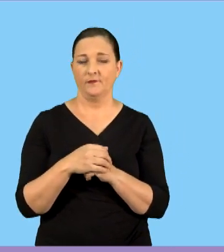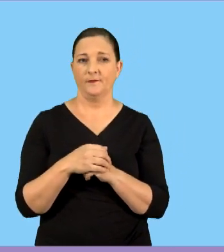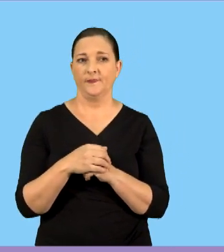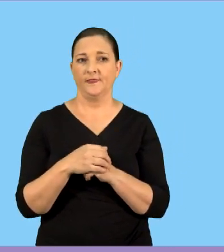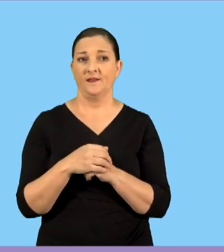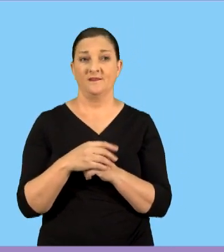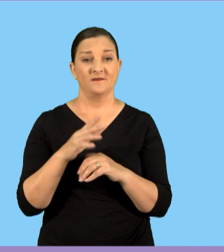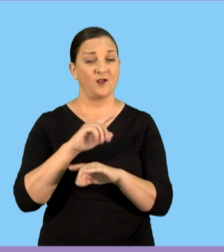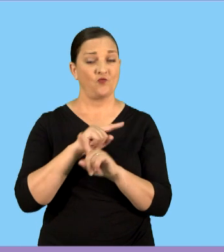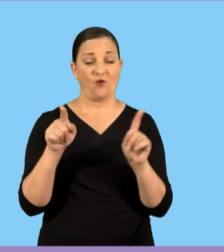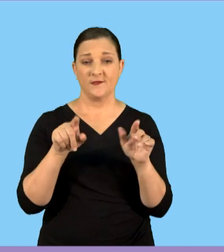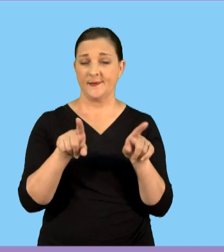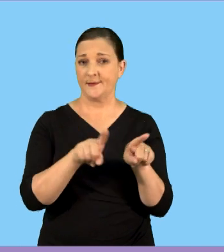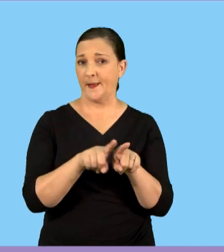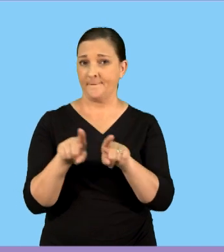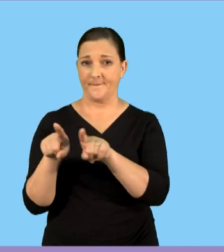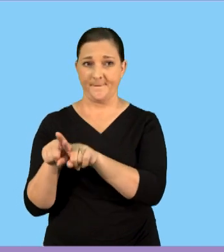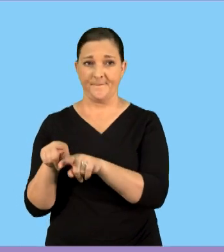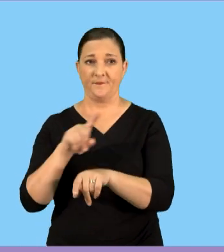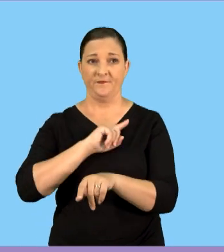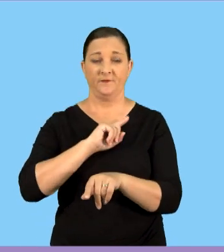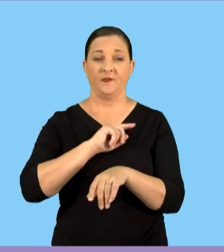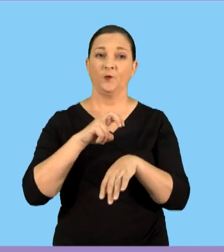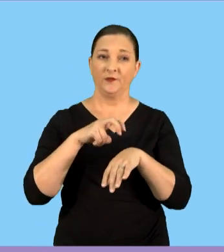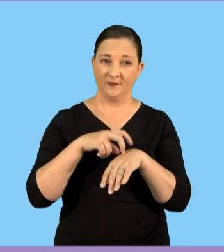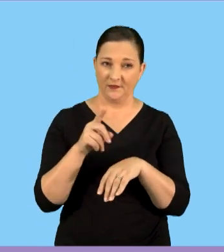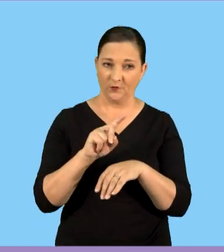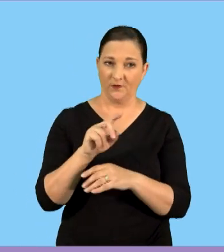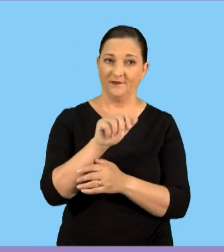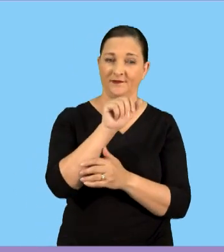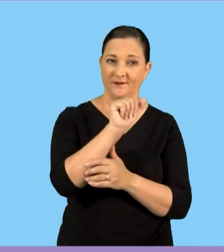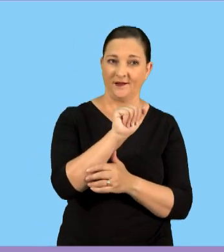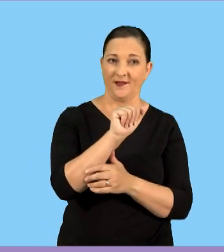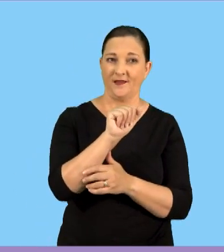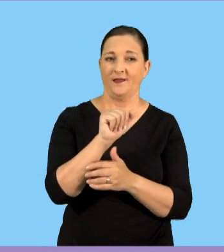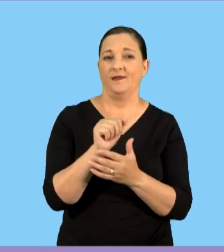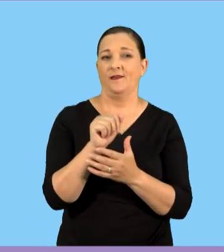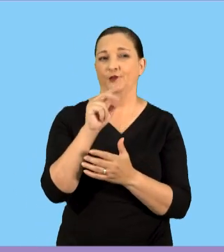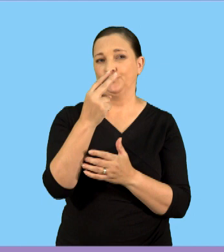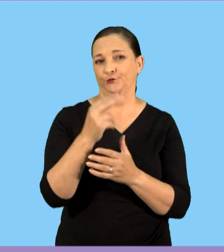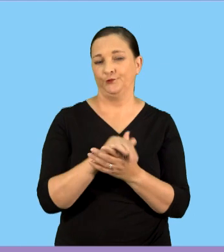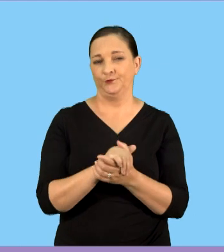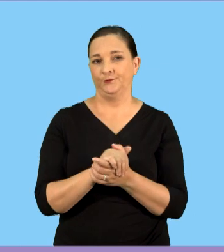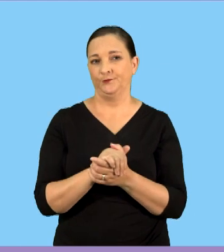are not the same base, so we are going to just write them as they are,